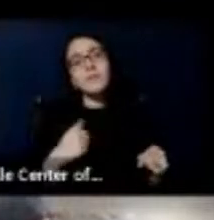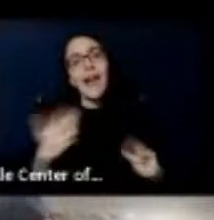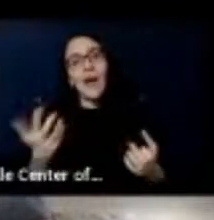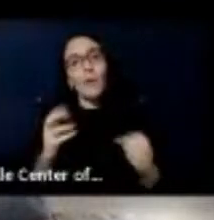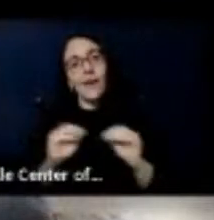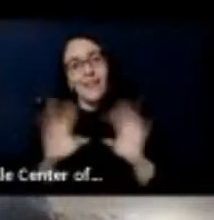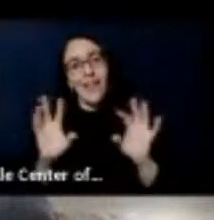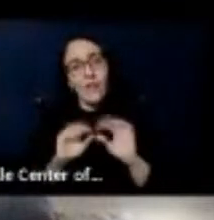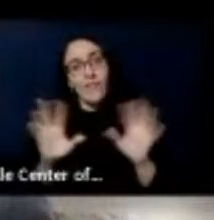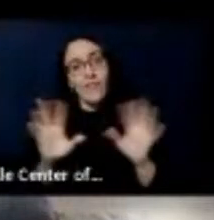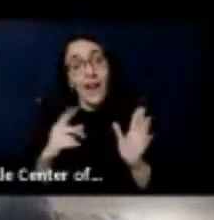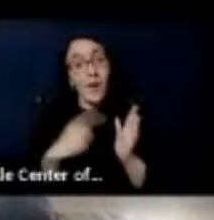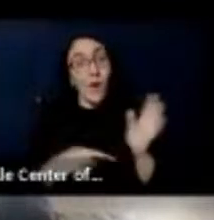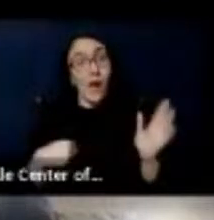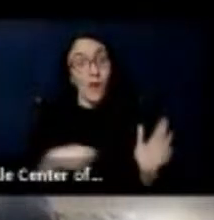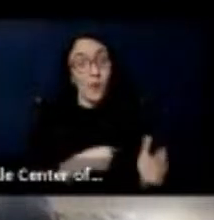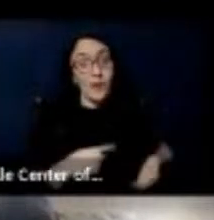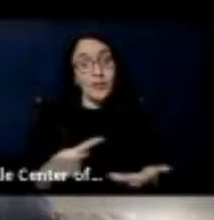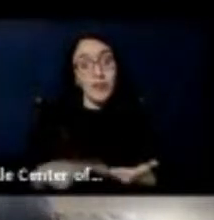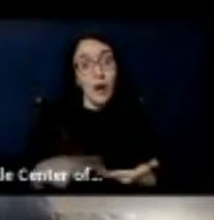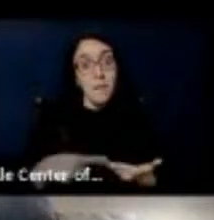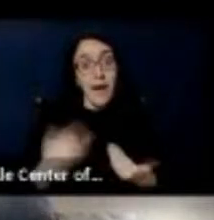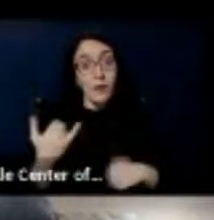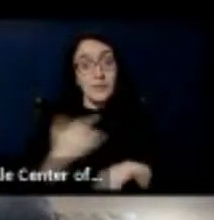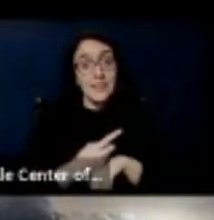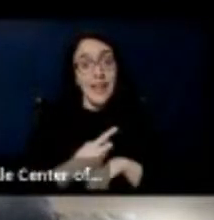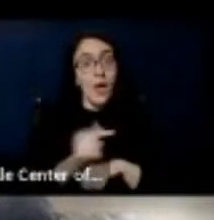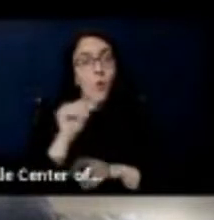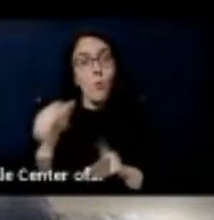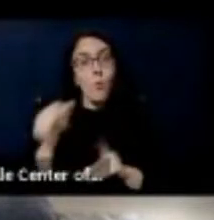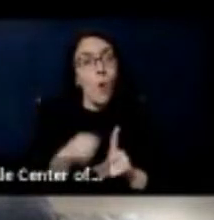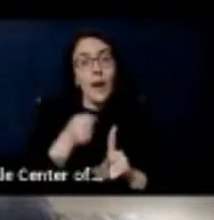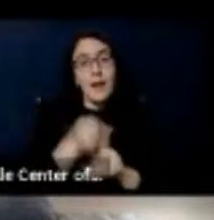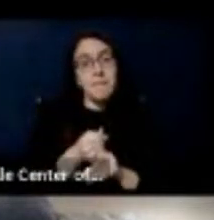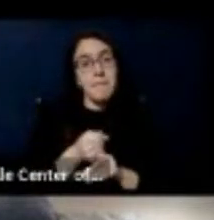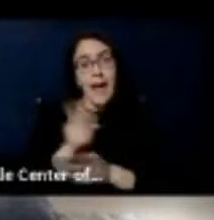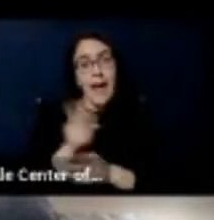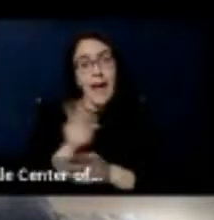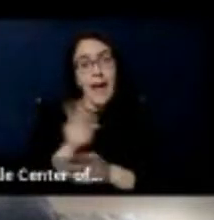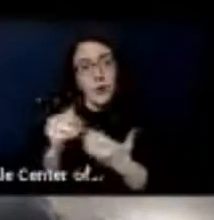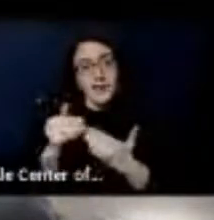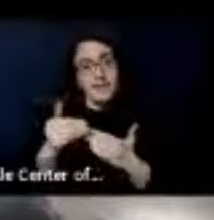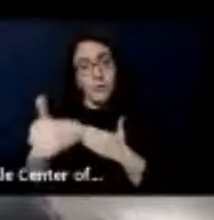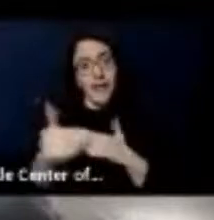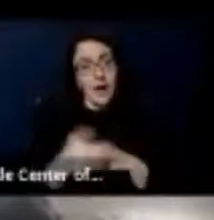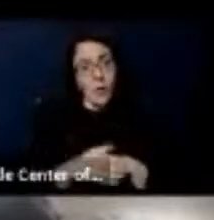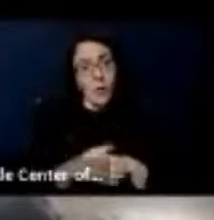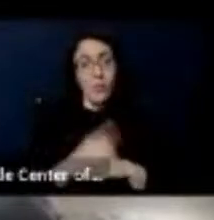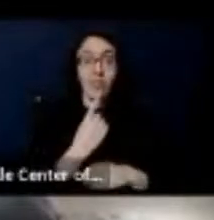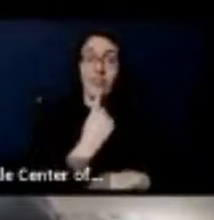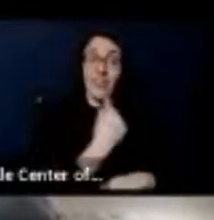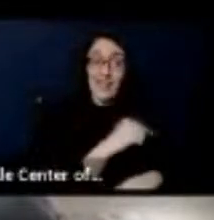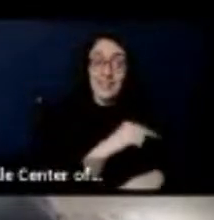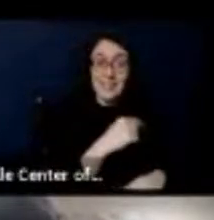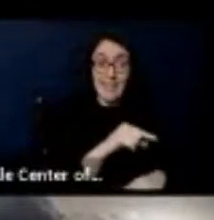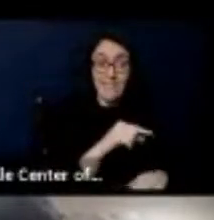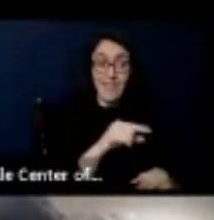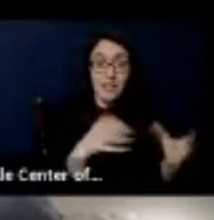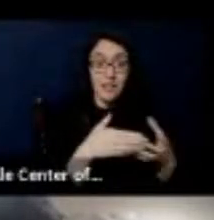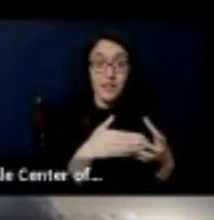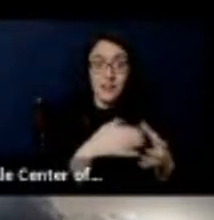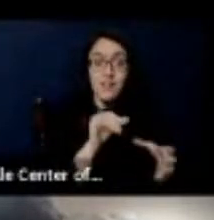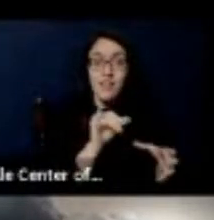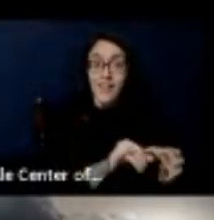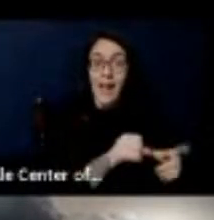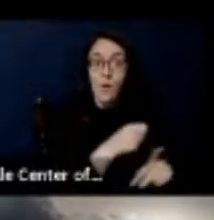we're talking about today will have no impact on 2 weeks. We know what happened, Thanksgiving gatherings will, but this will not. But